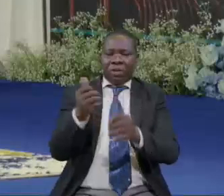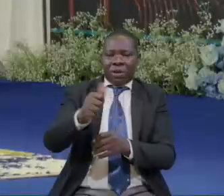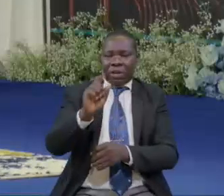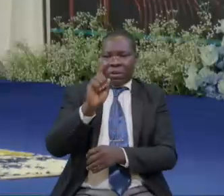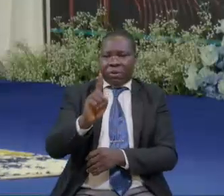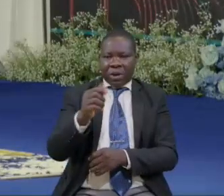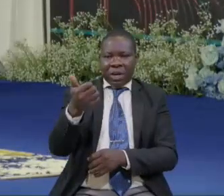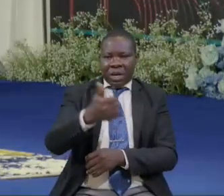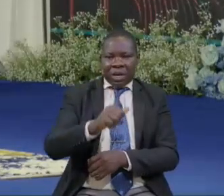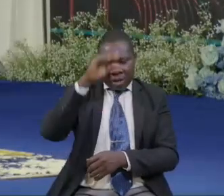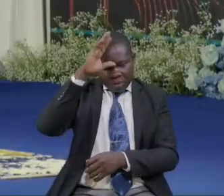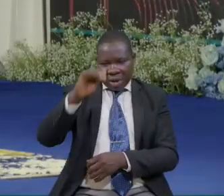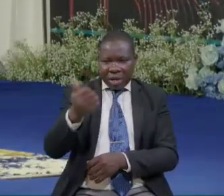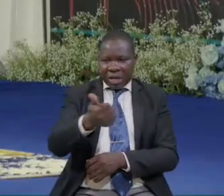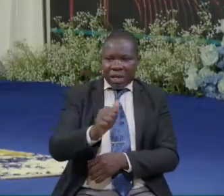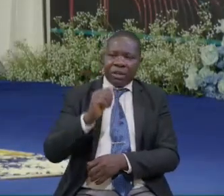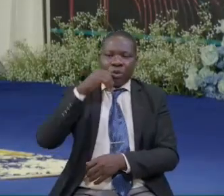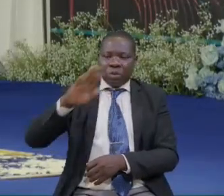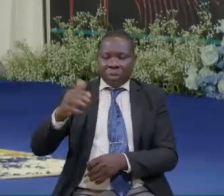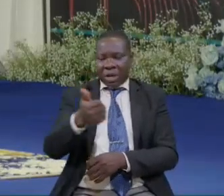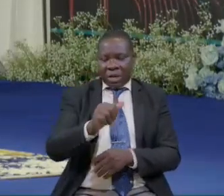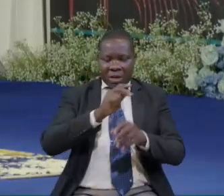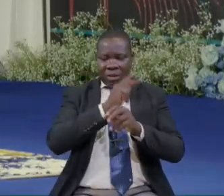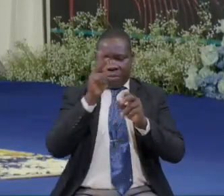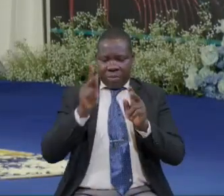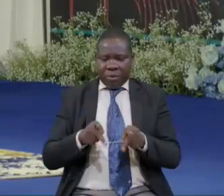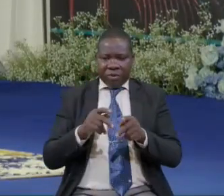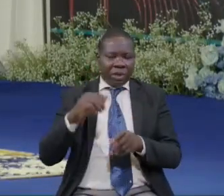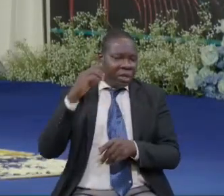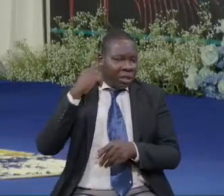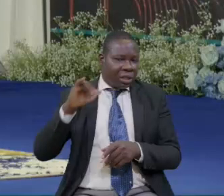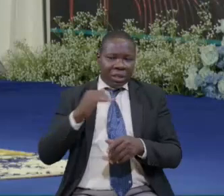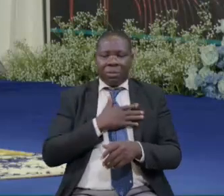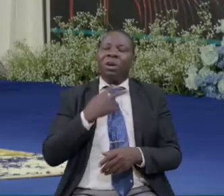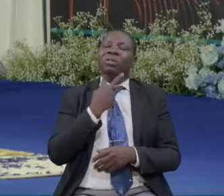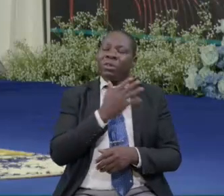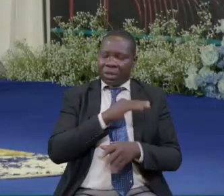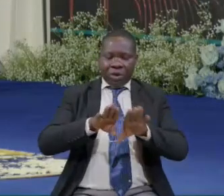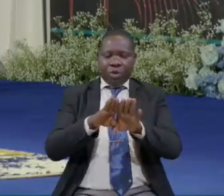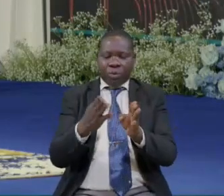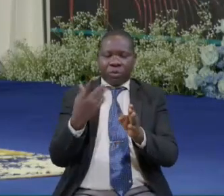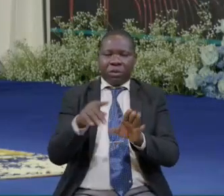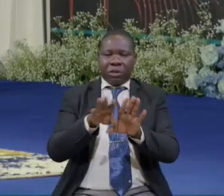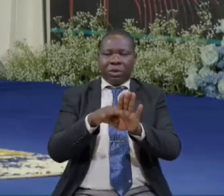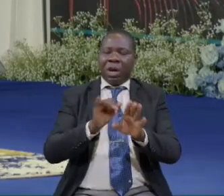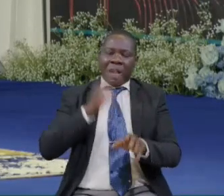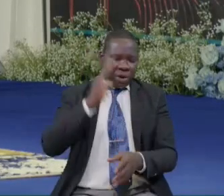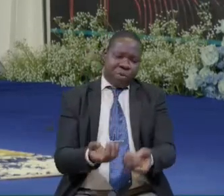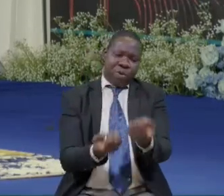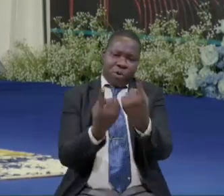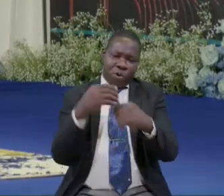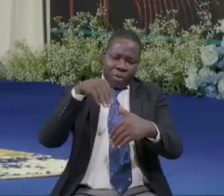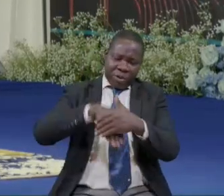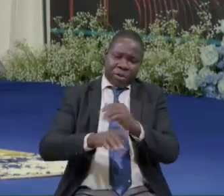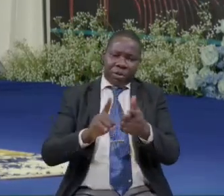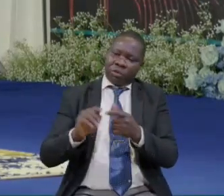woman, any person hears my voice and opens the door, I will come in unto him. I will sup